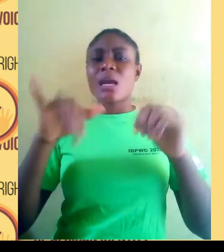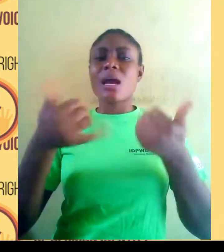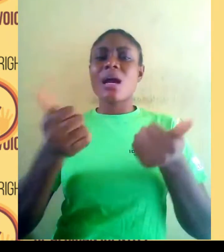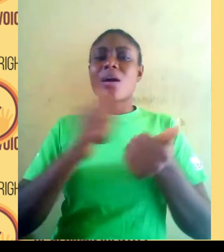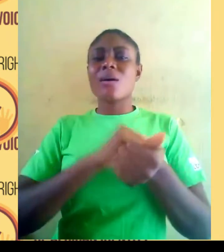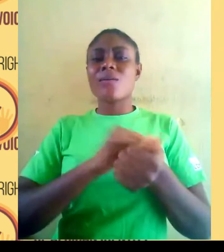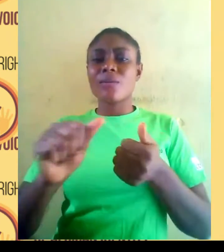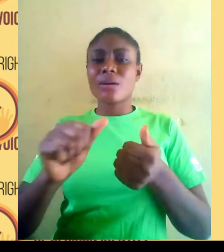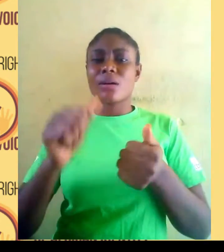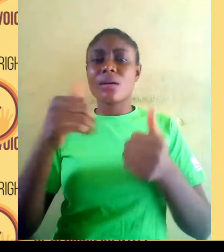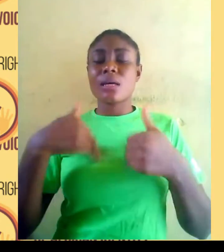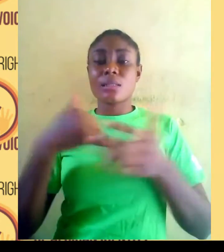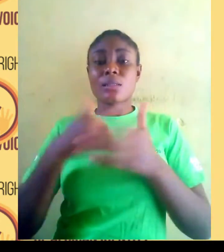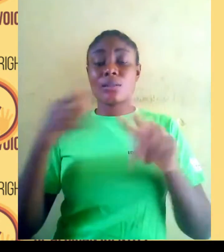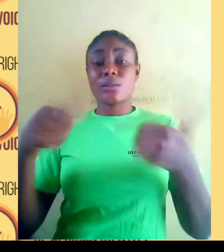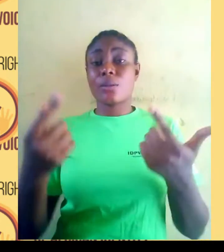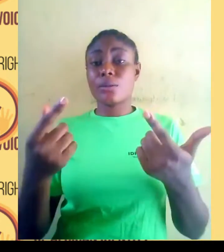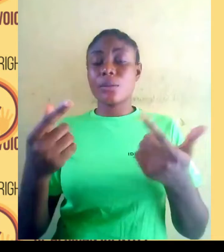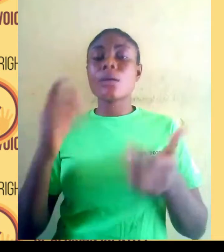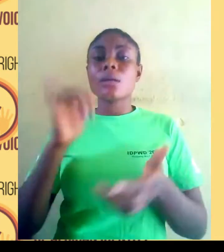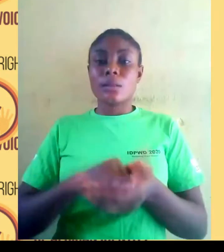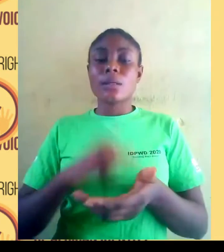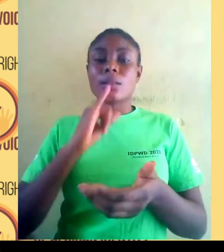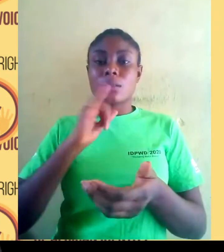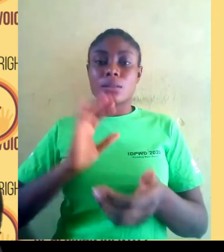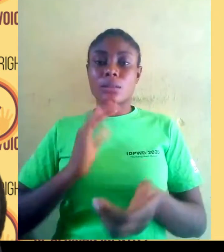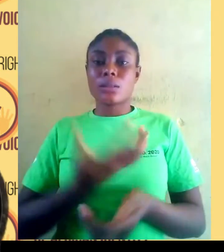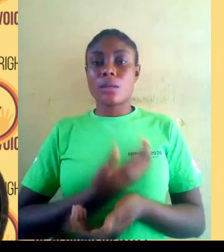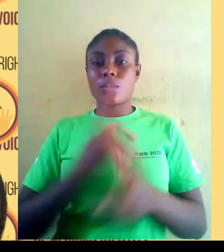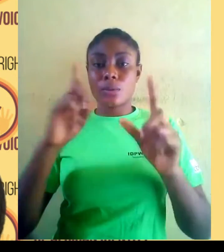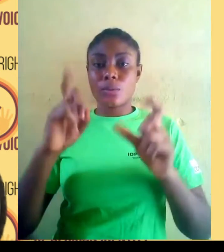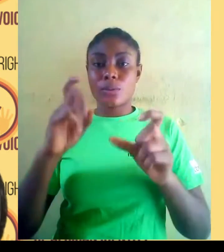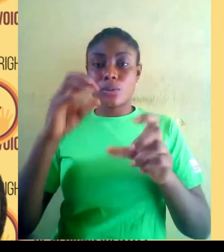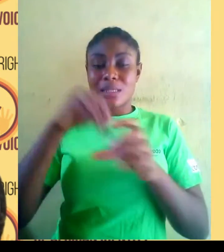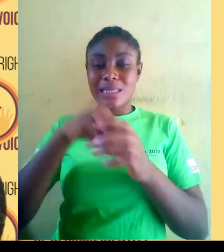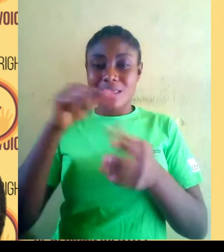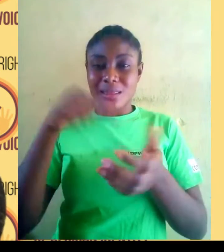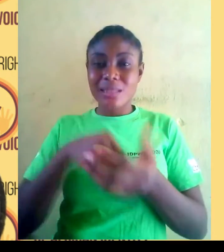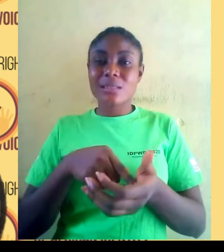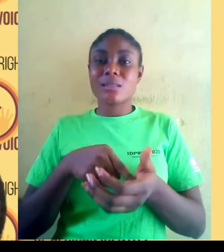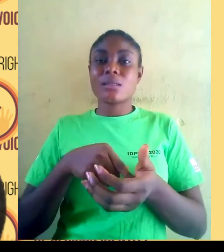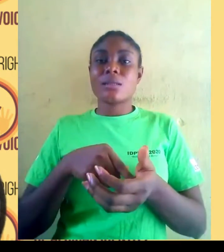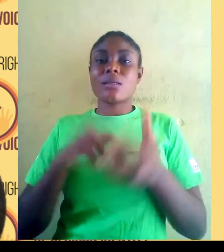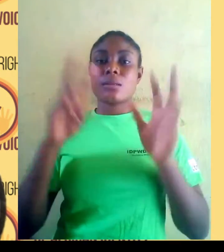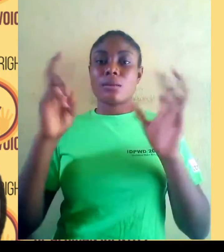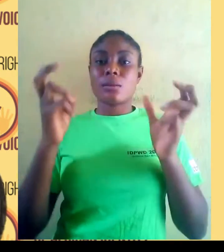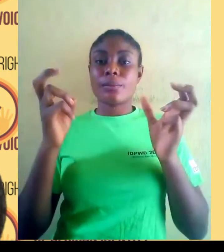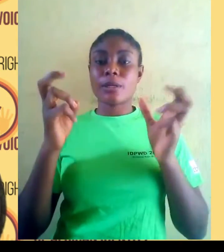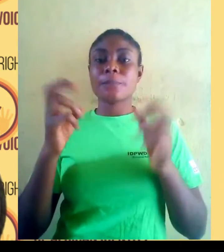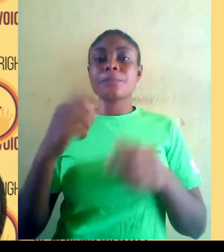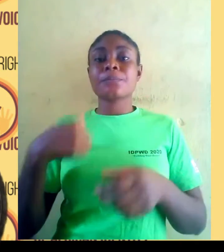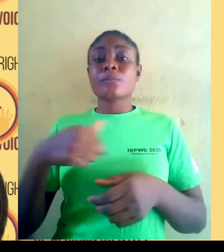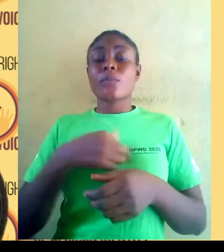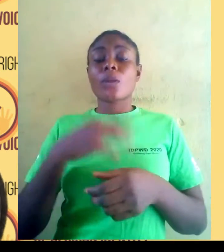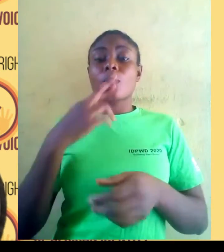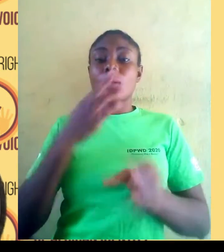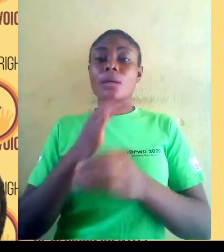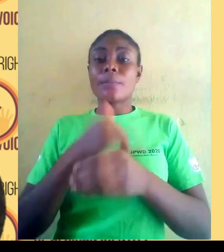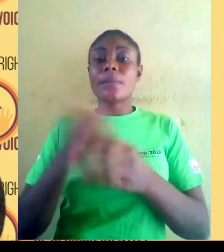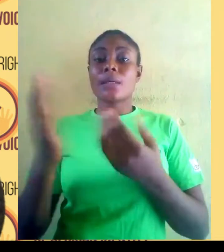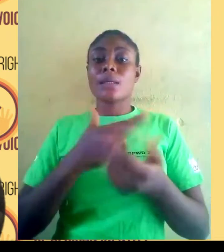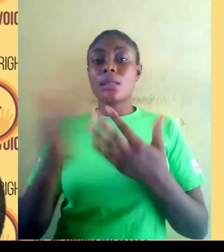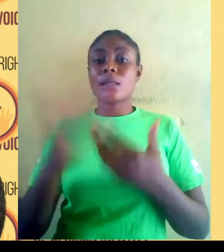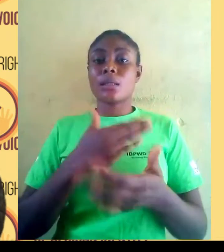fared? That is our question in this series. And we are making a case against